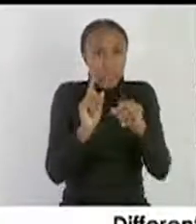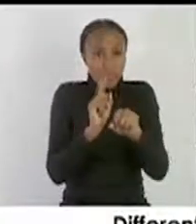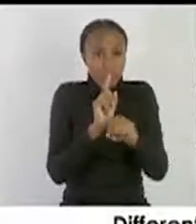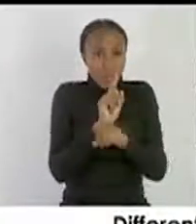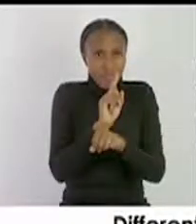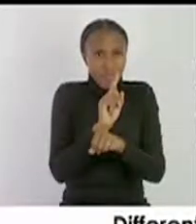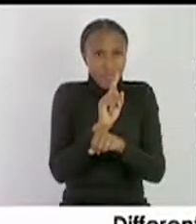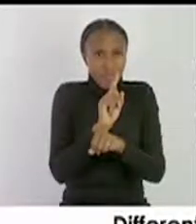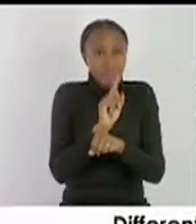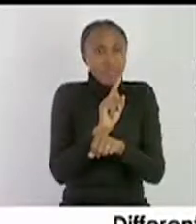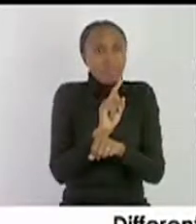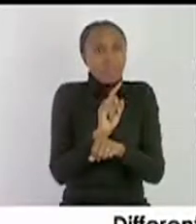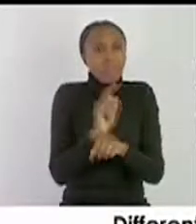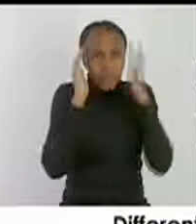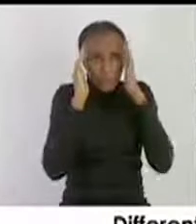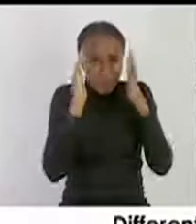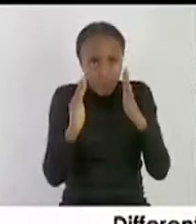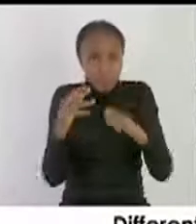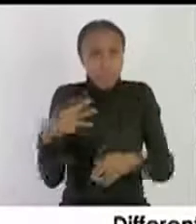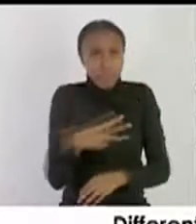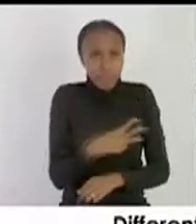with HIV.